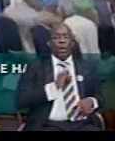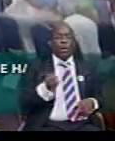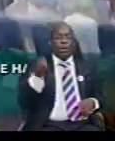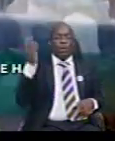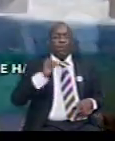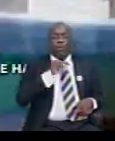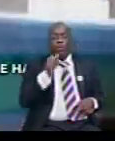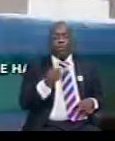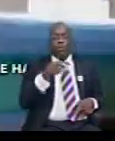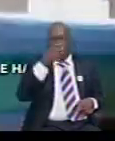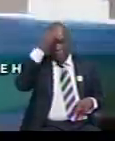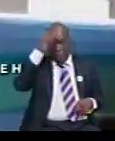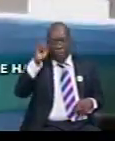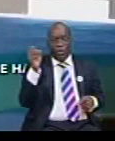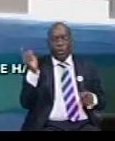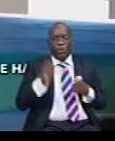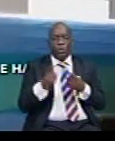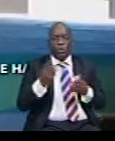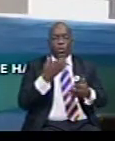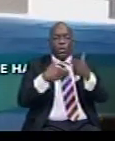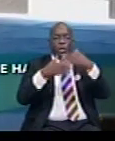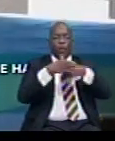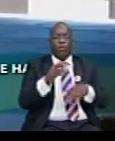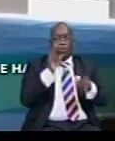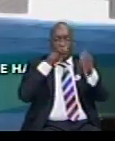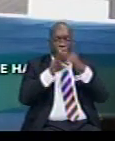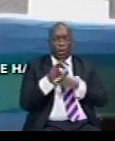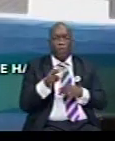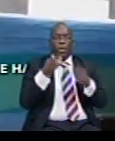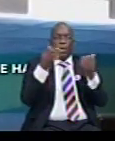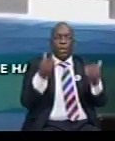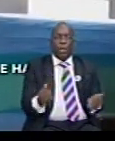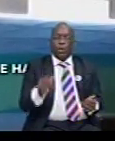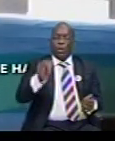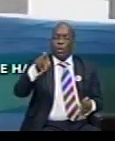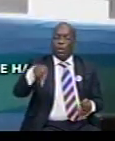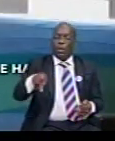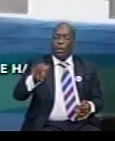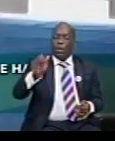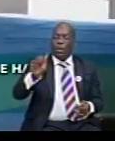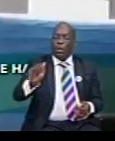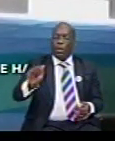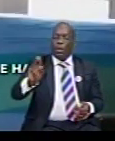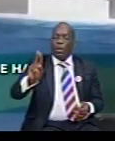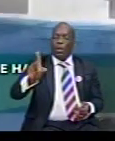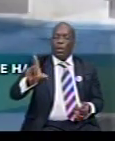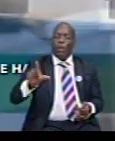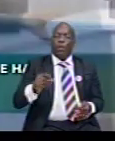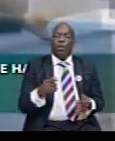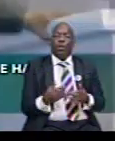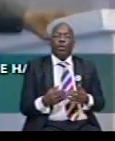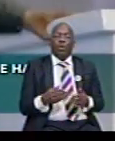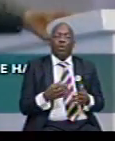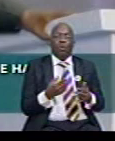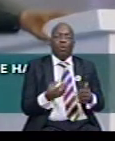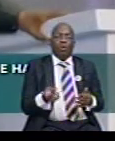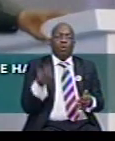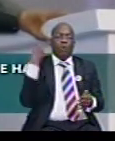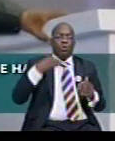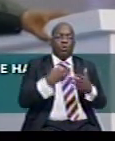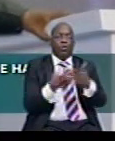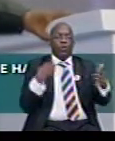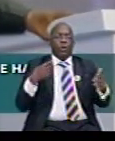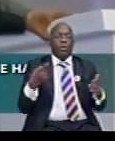vision. Actually, Paul at this time was before these kings, Agrippa